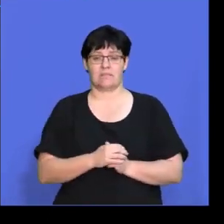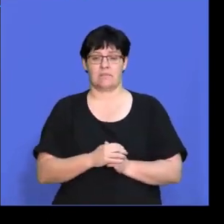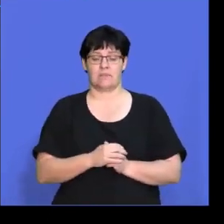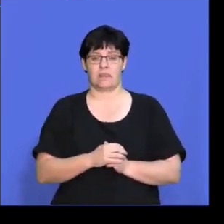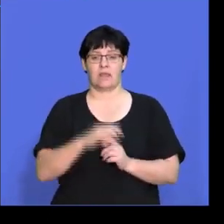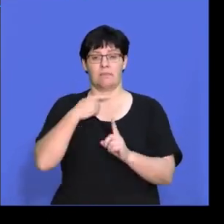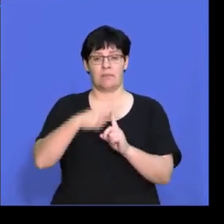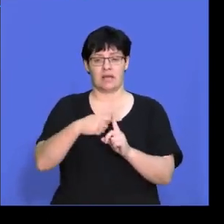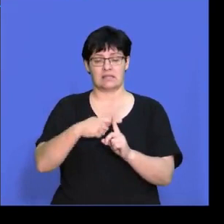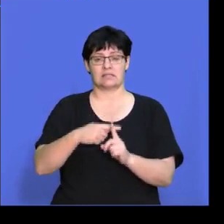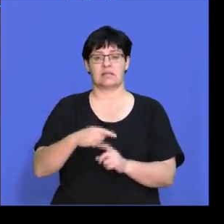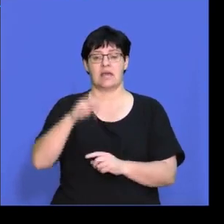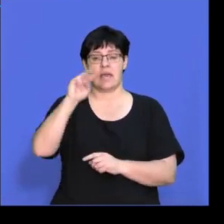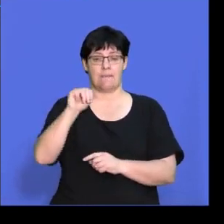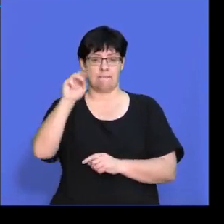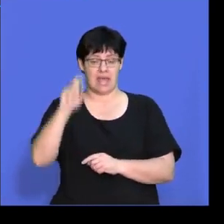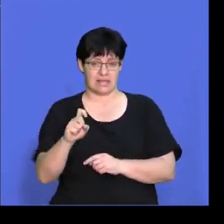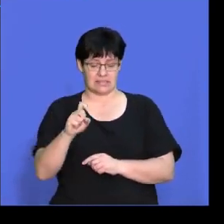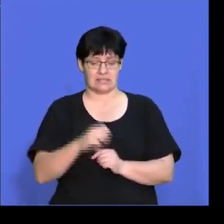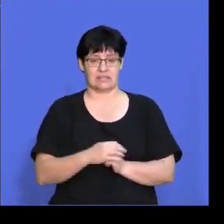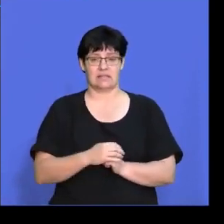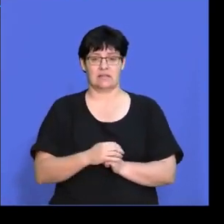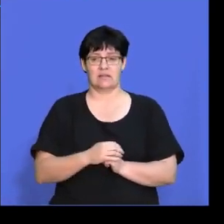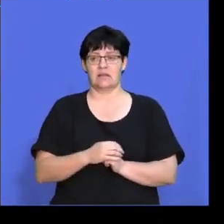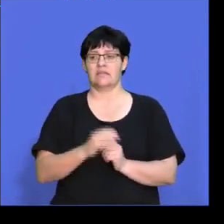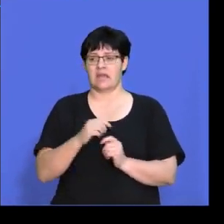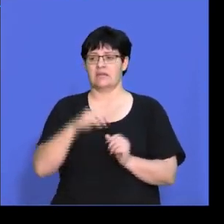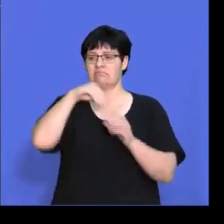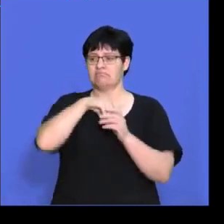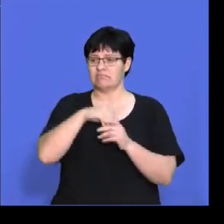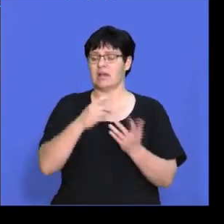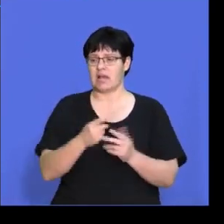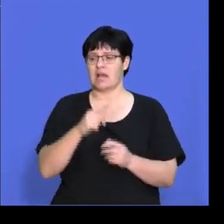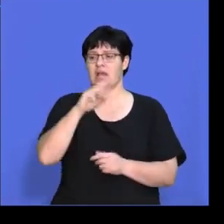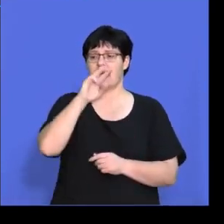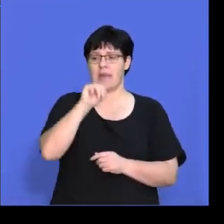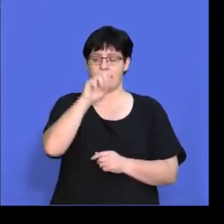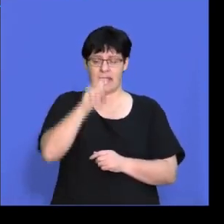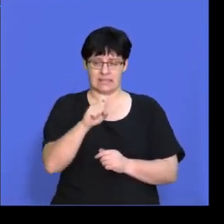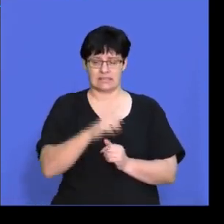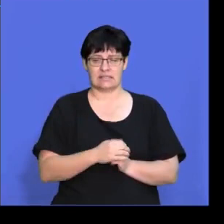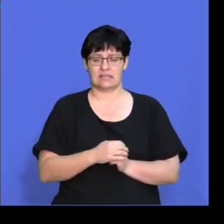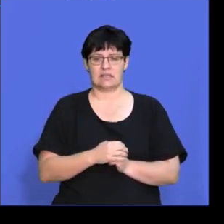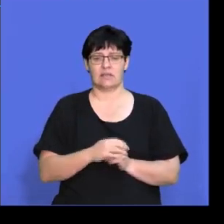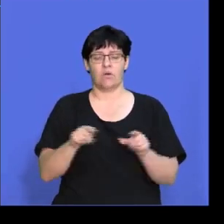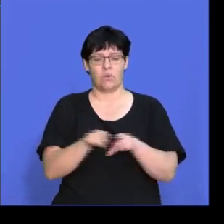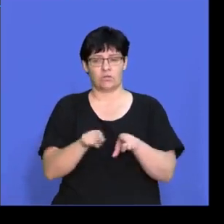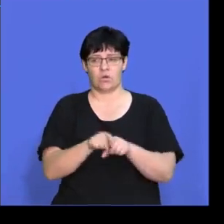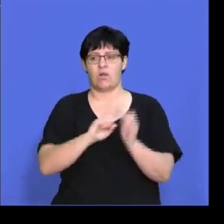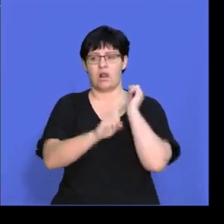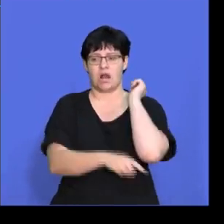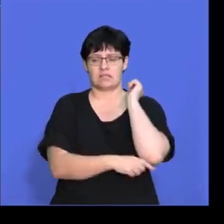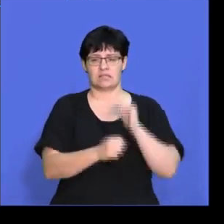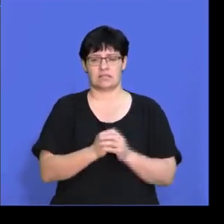got plus nx, then our inner terms, we've got plus mx, and